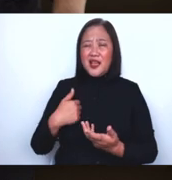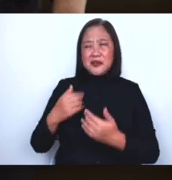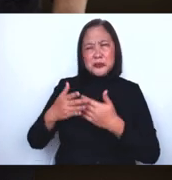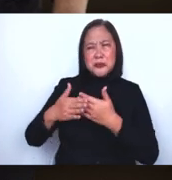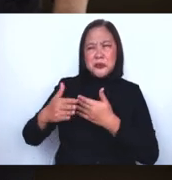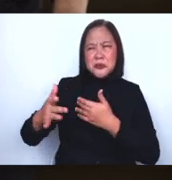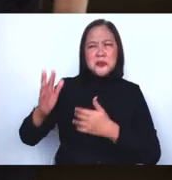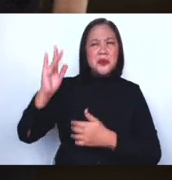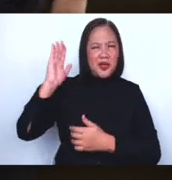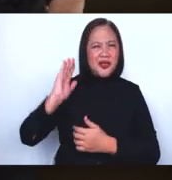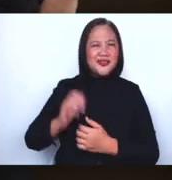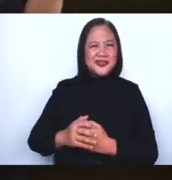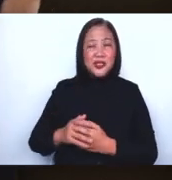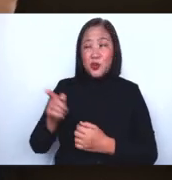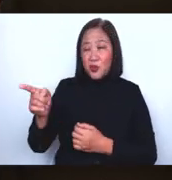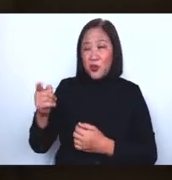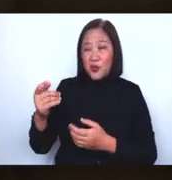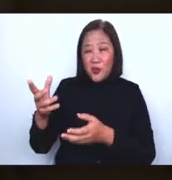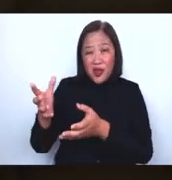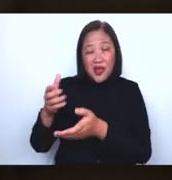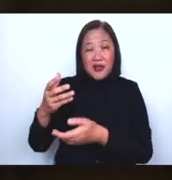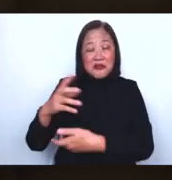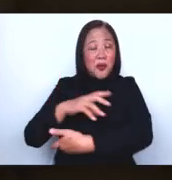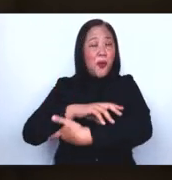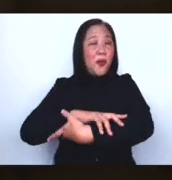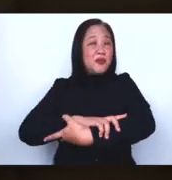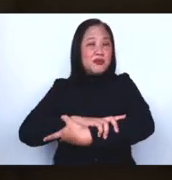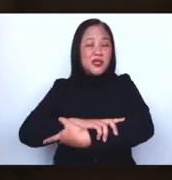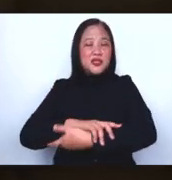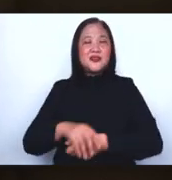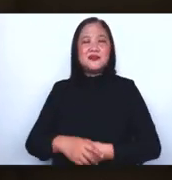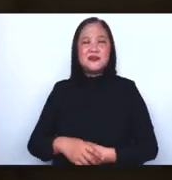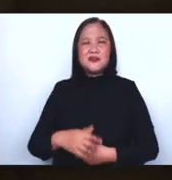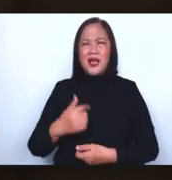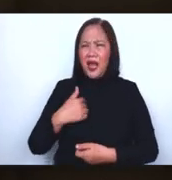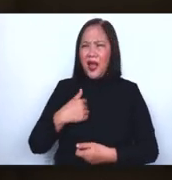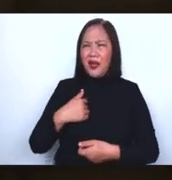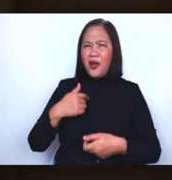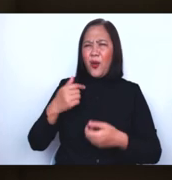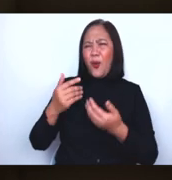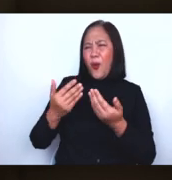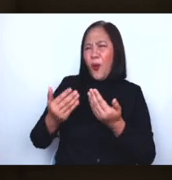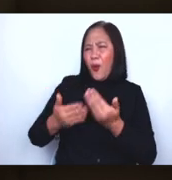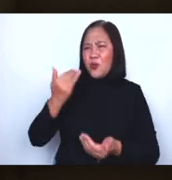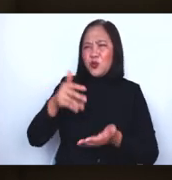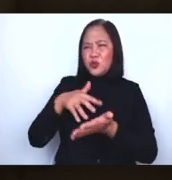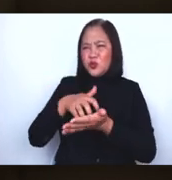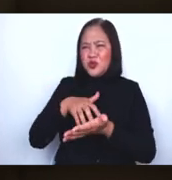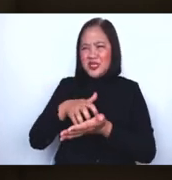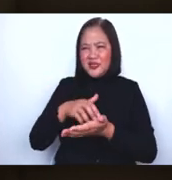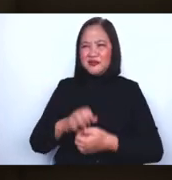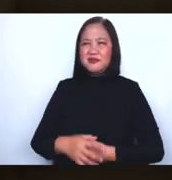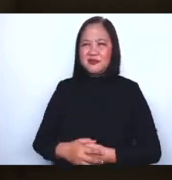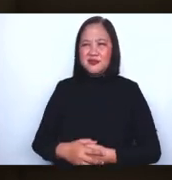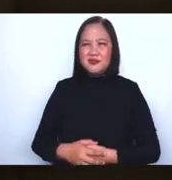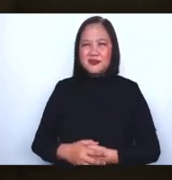And a little while ago, while you had me in your arms, I almost weakened.